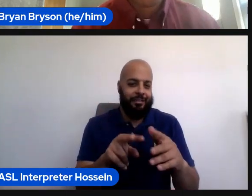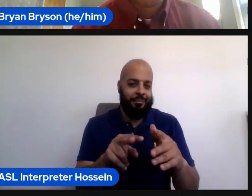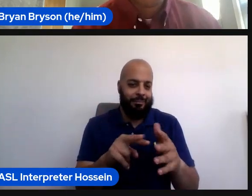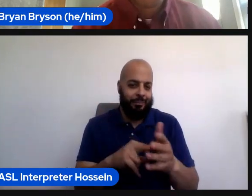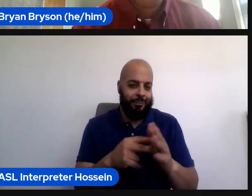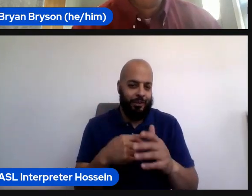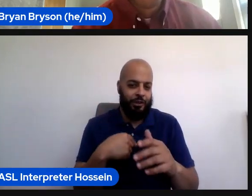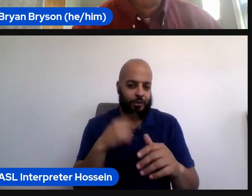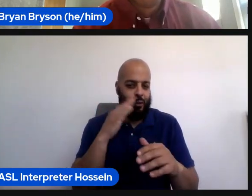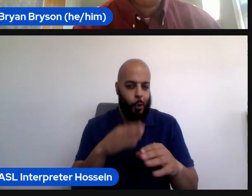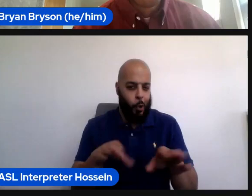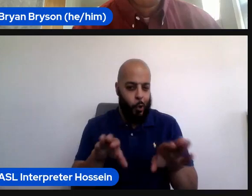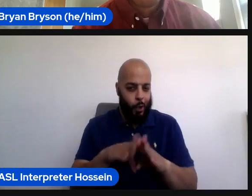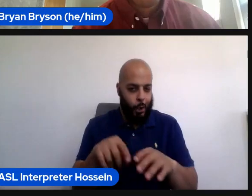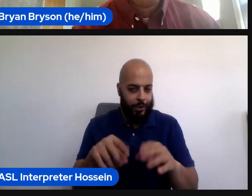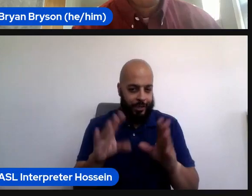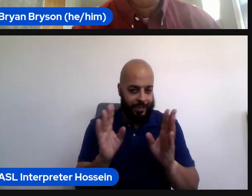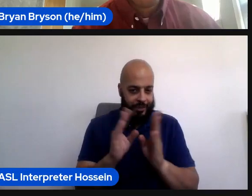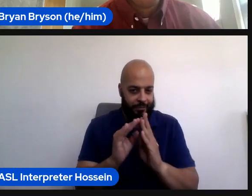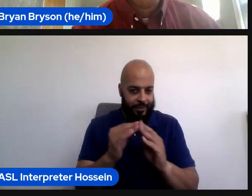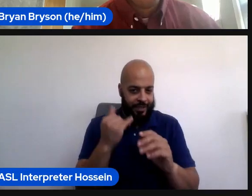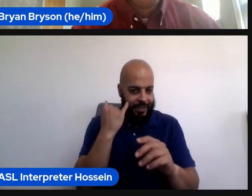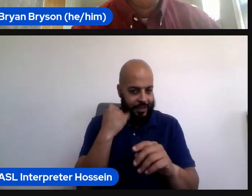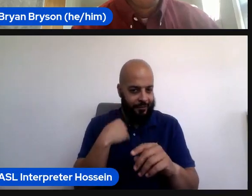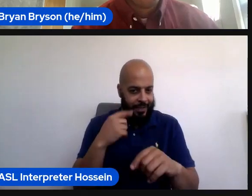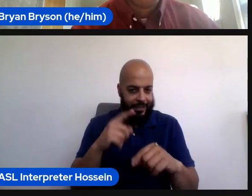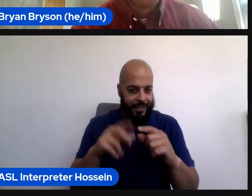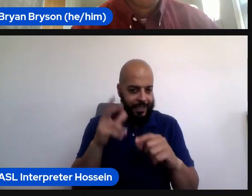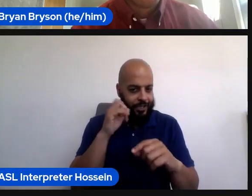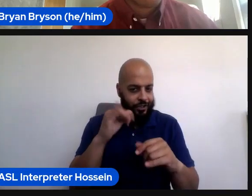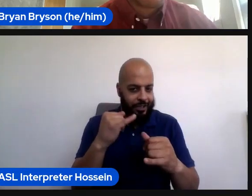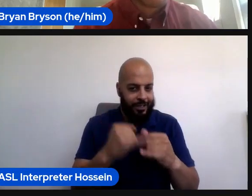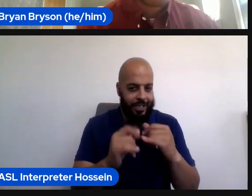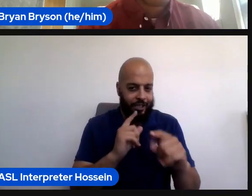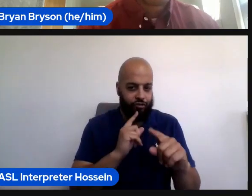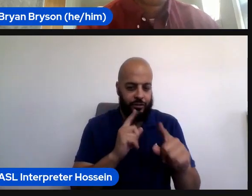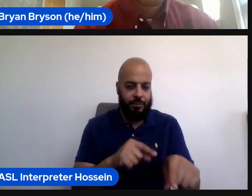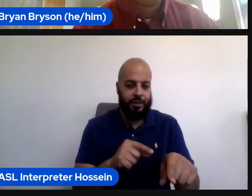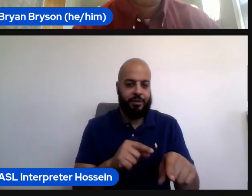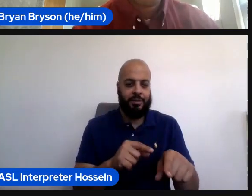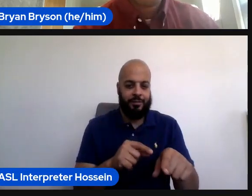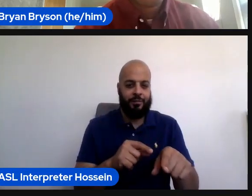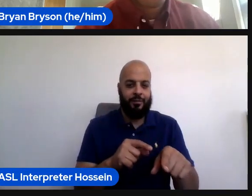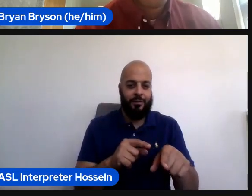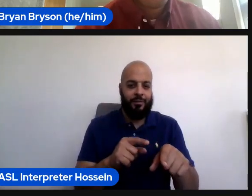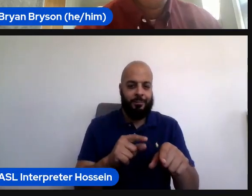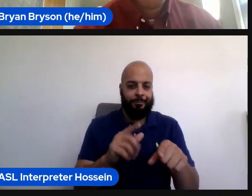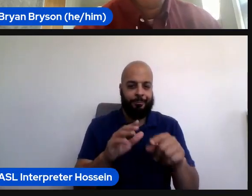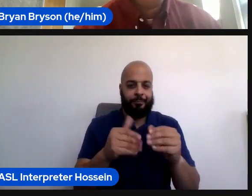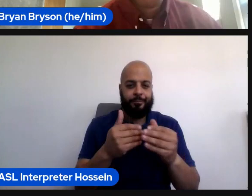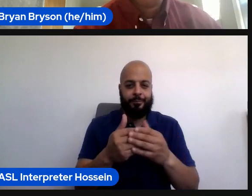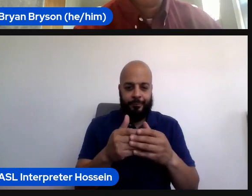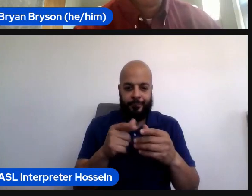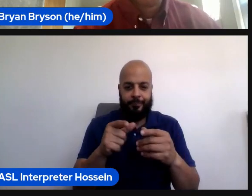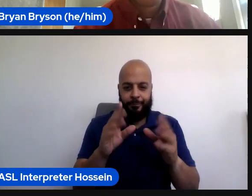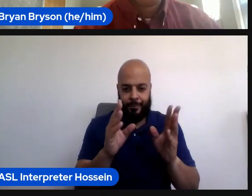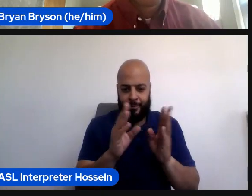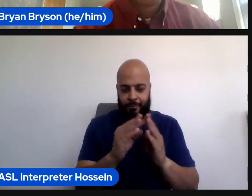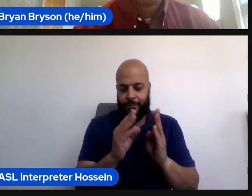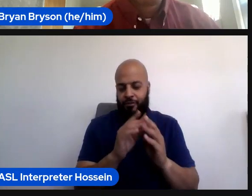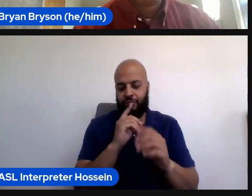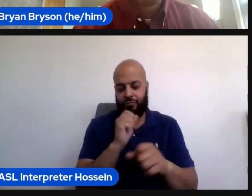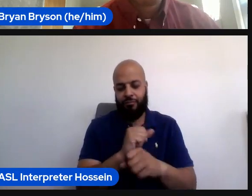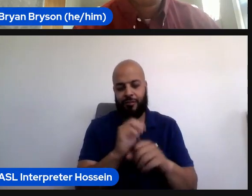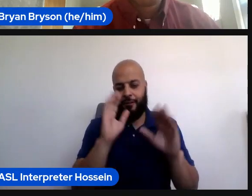close the session. If I couldn't hear the last responses, all the session was fantastic.